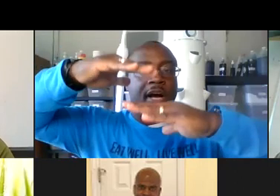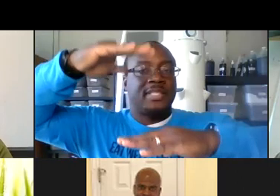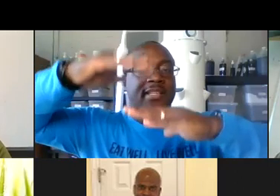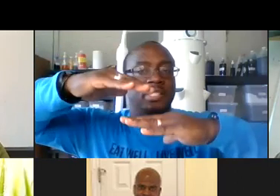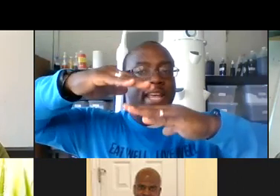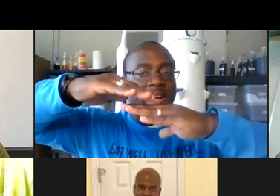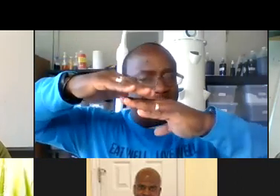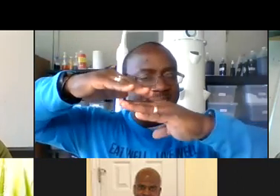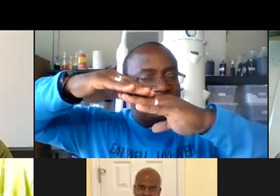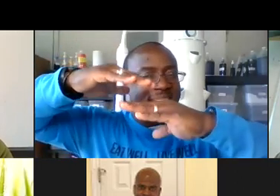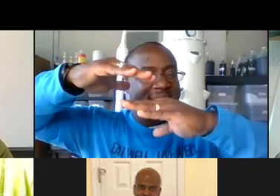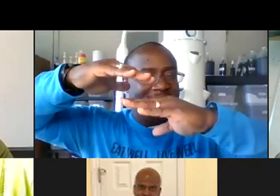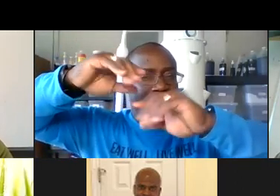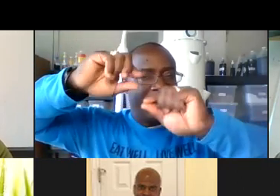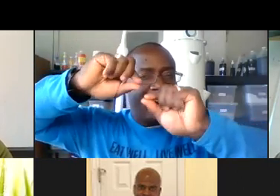those sections get